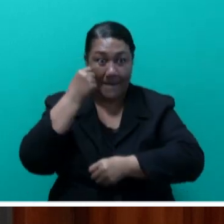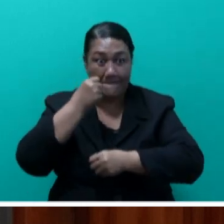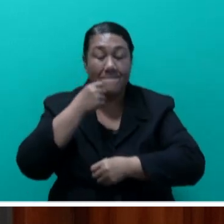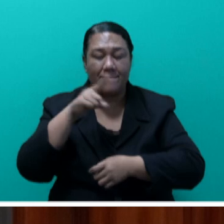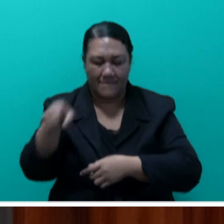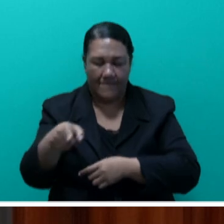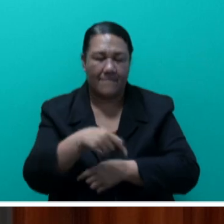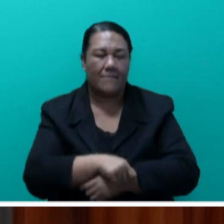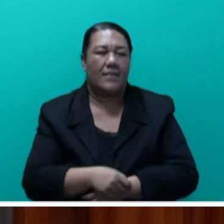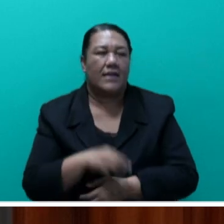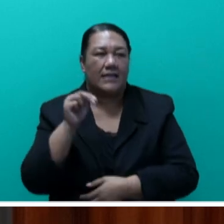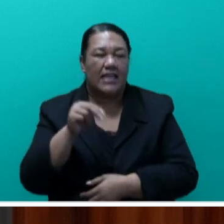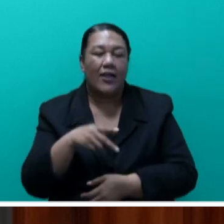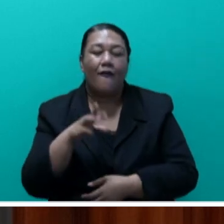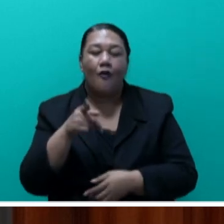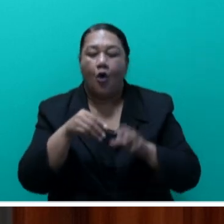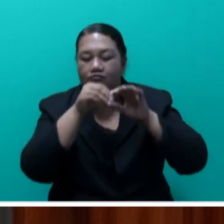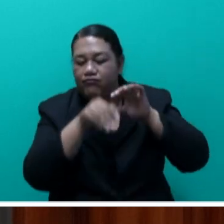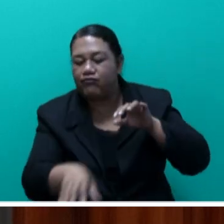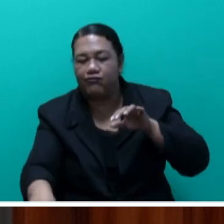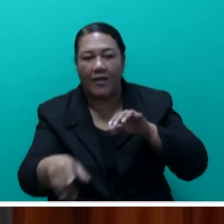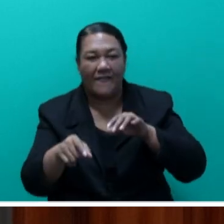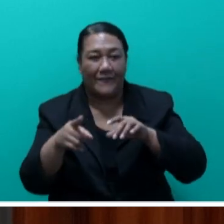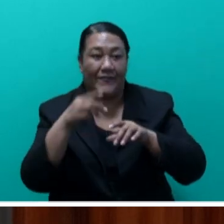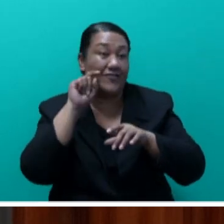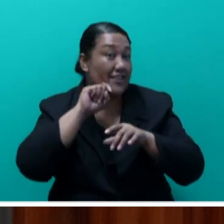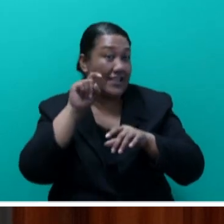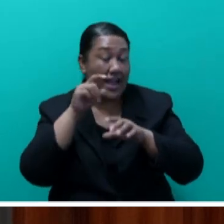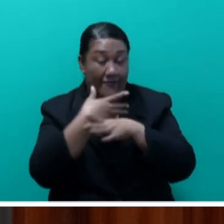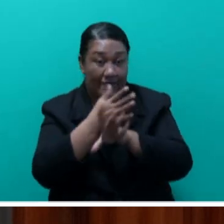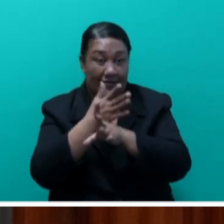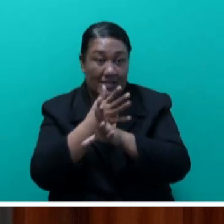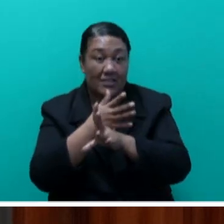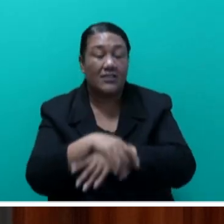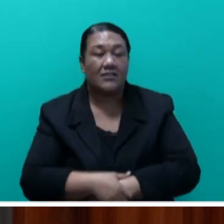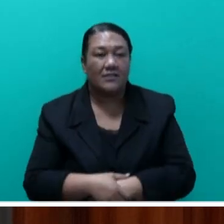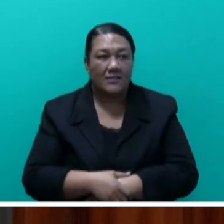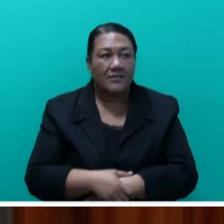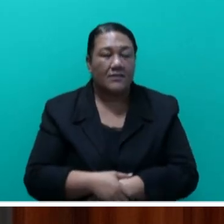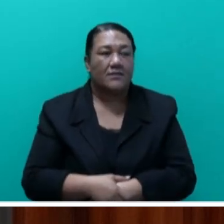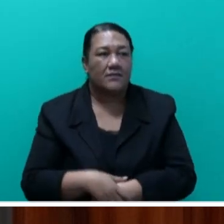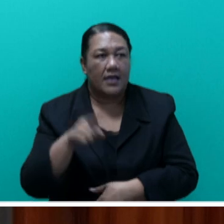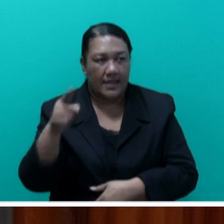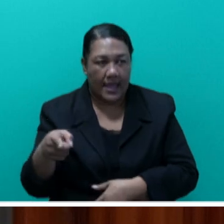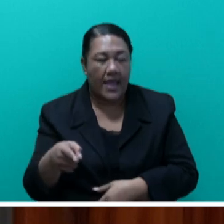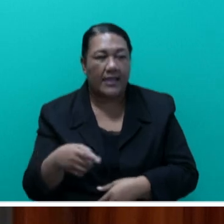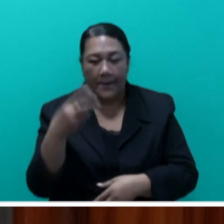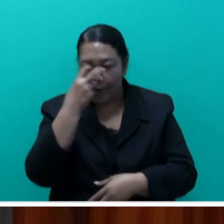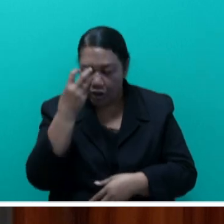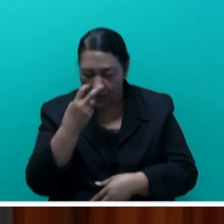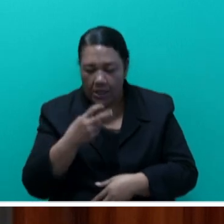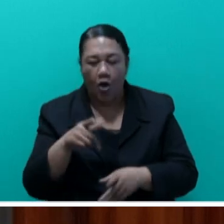cage culture species. Makongai Research Station is situated in the bay of the mainland, therefore simplifying the monitoring of